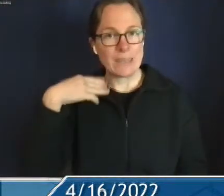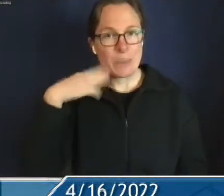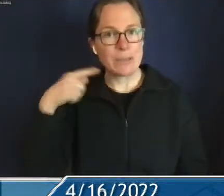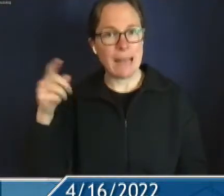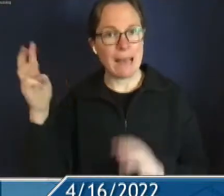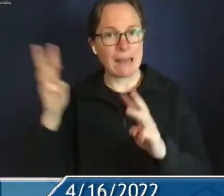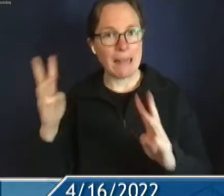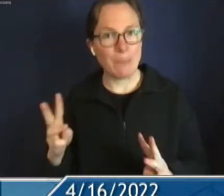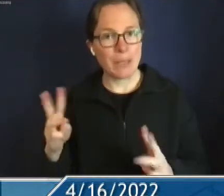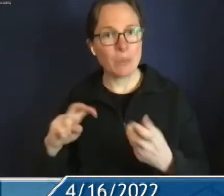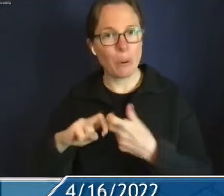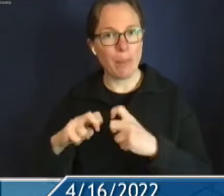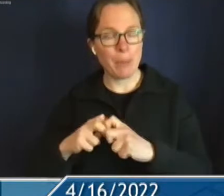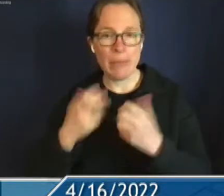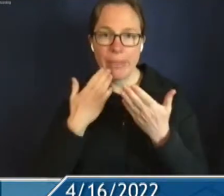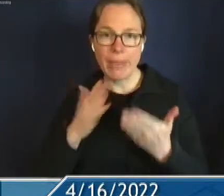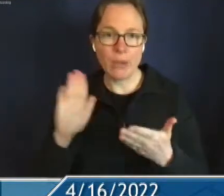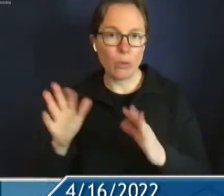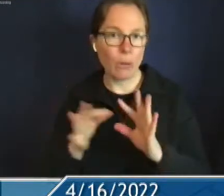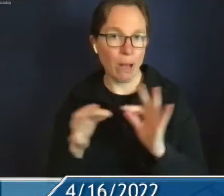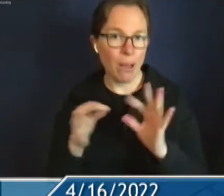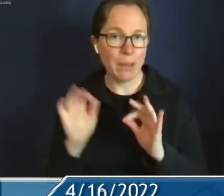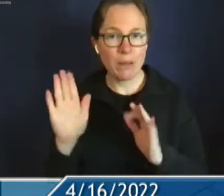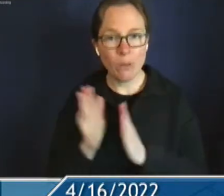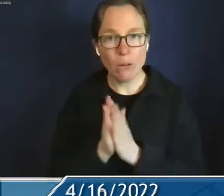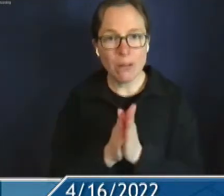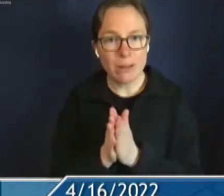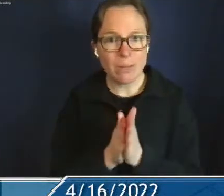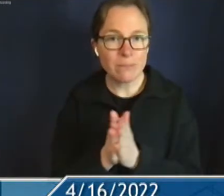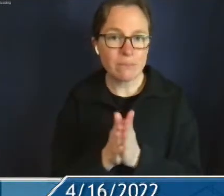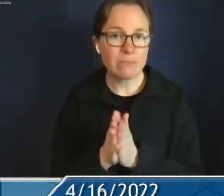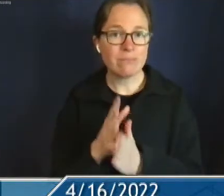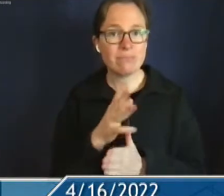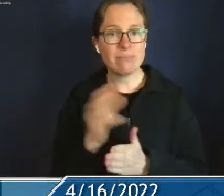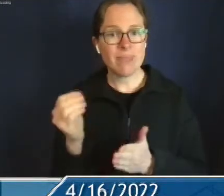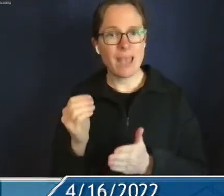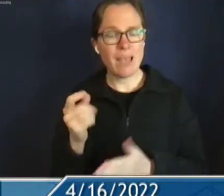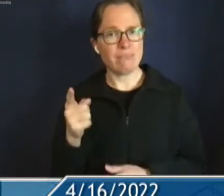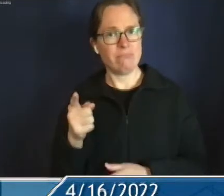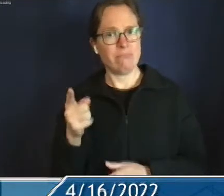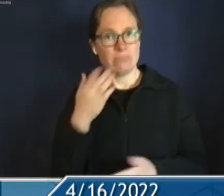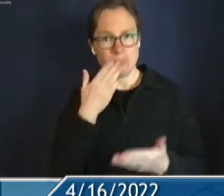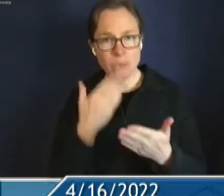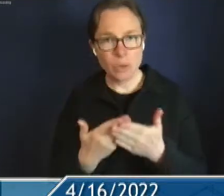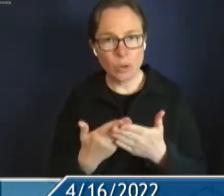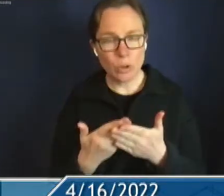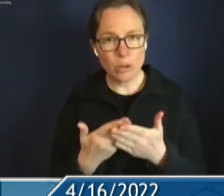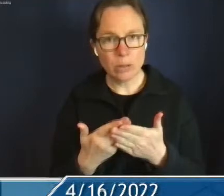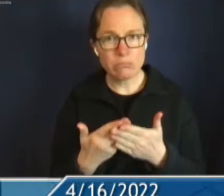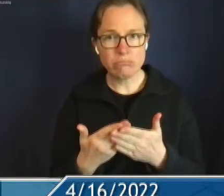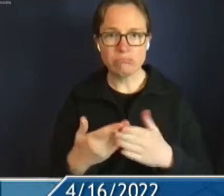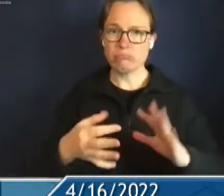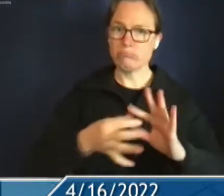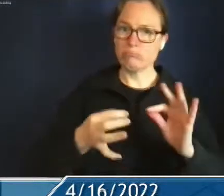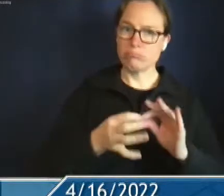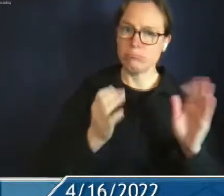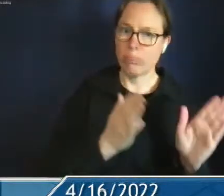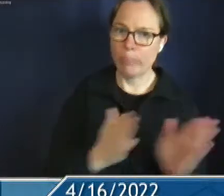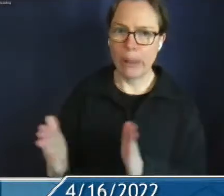the testimony and for your passion, and also some very concrete delivery on what you expect from